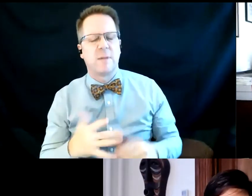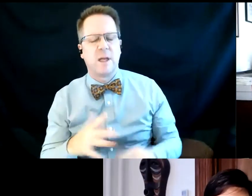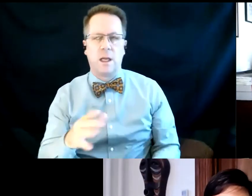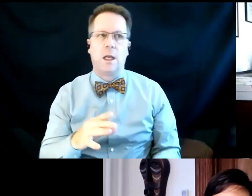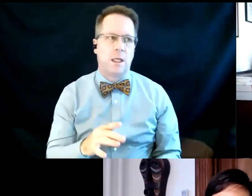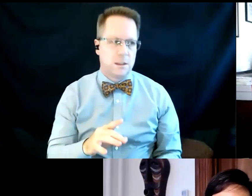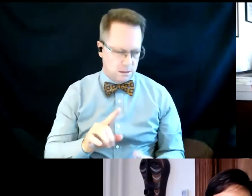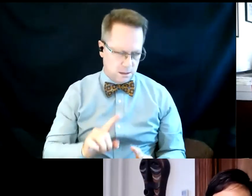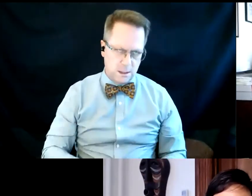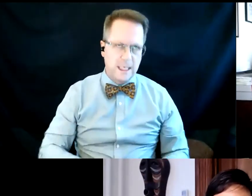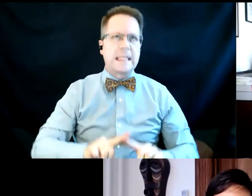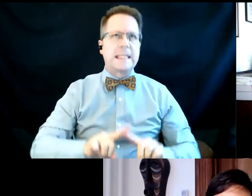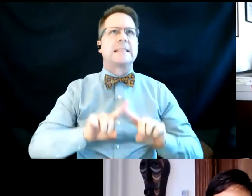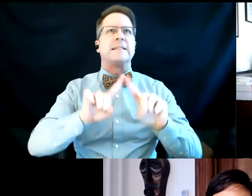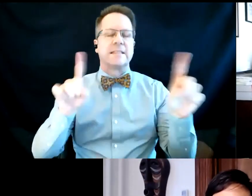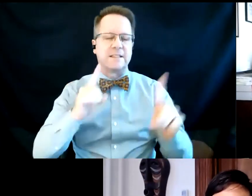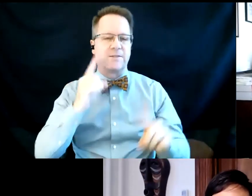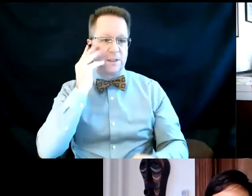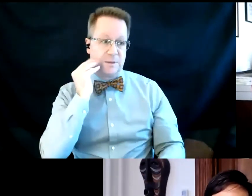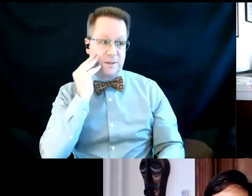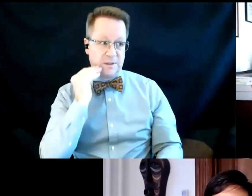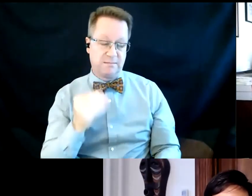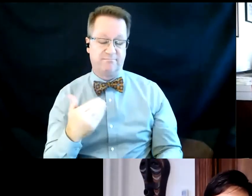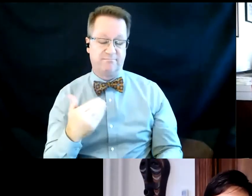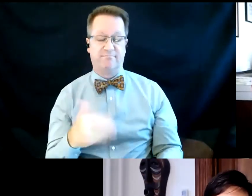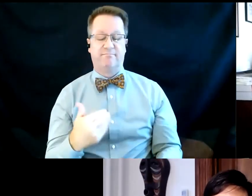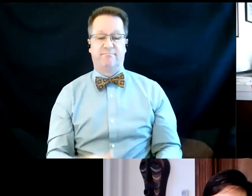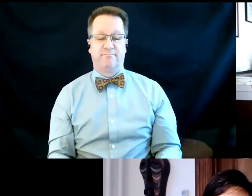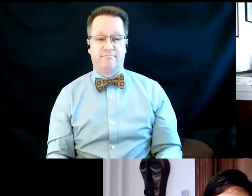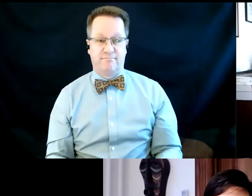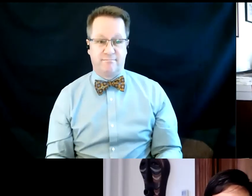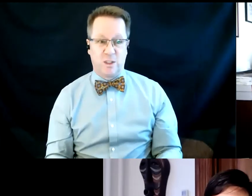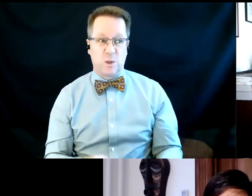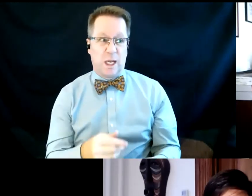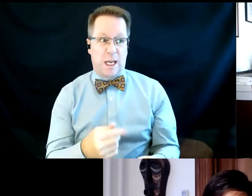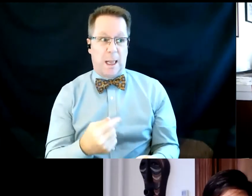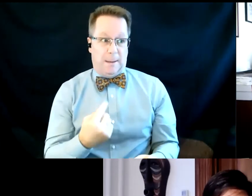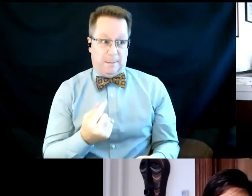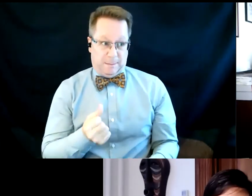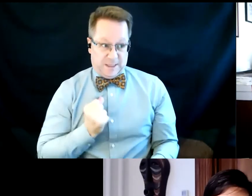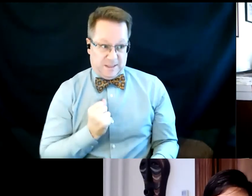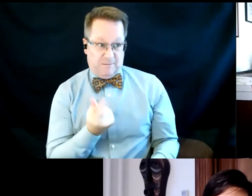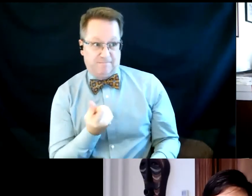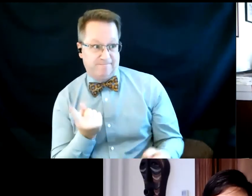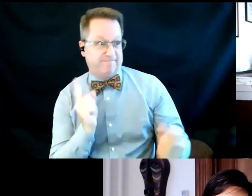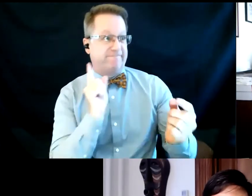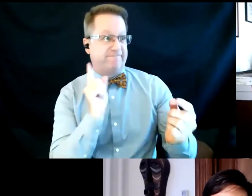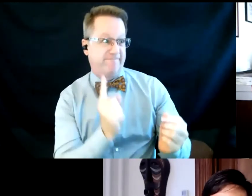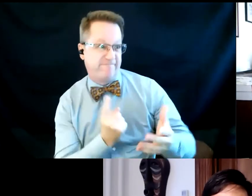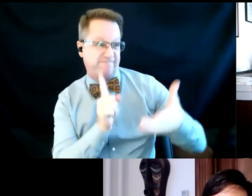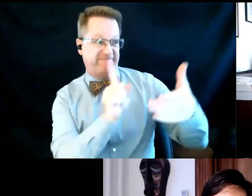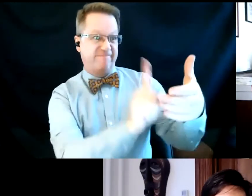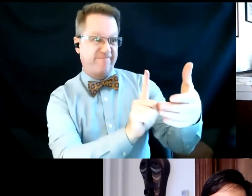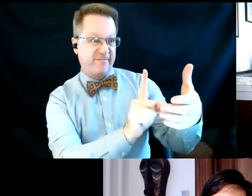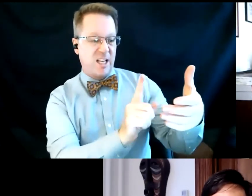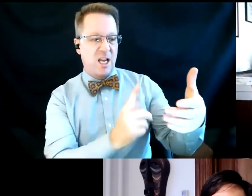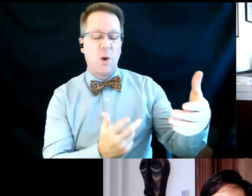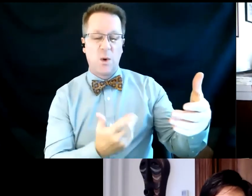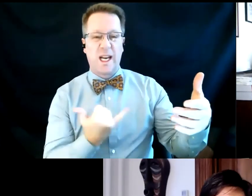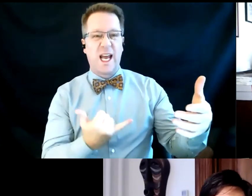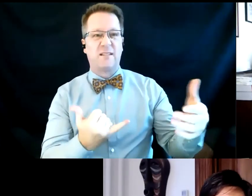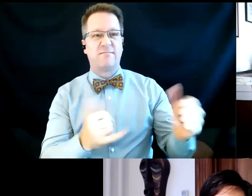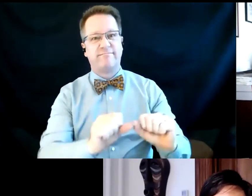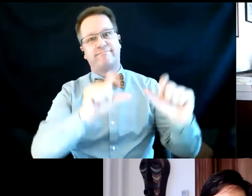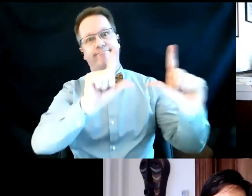going to the court and arguing the case in person. Now they're all on the phone, as you said, Cecilia, and the justices